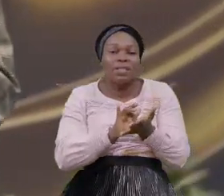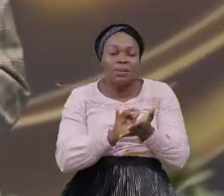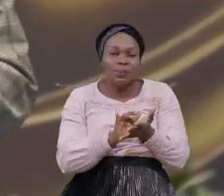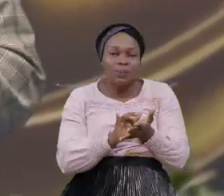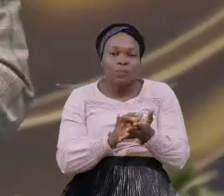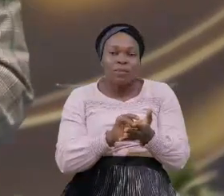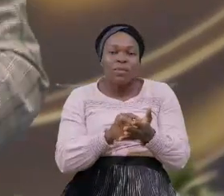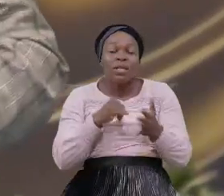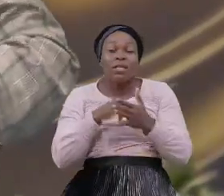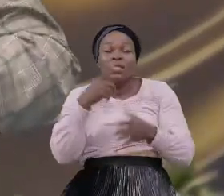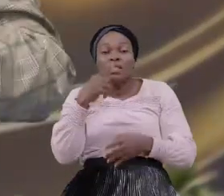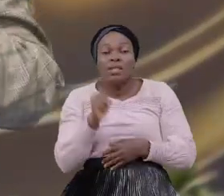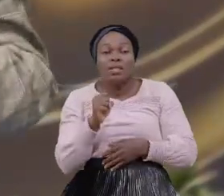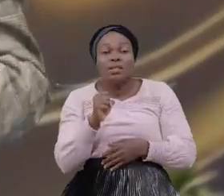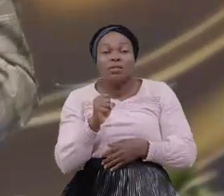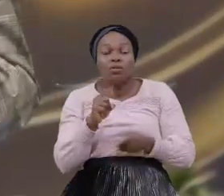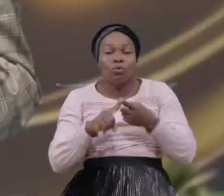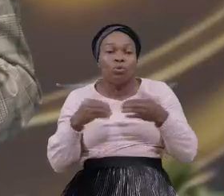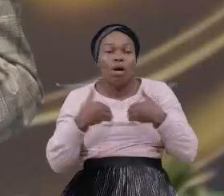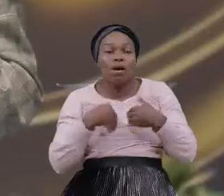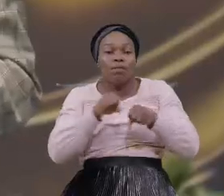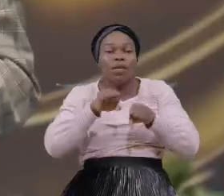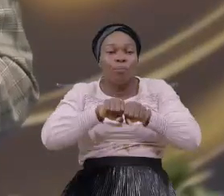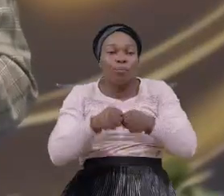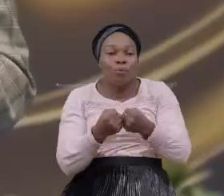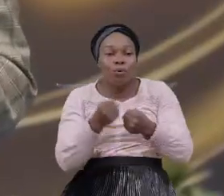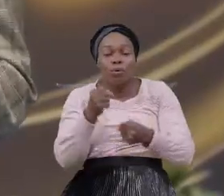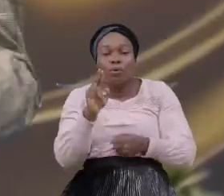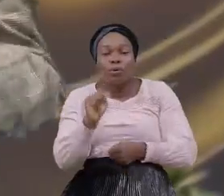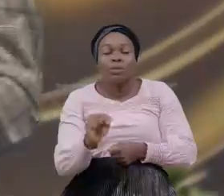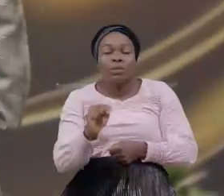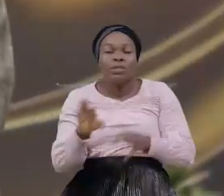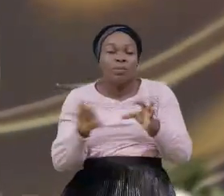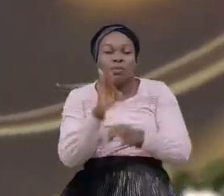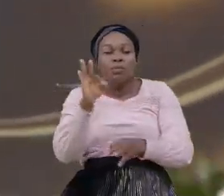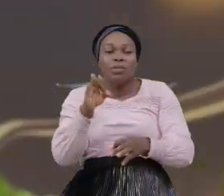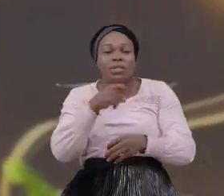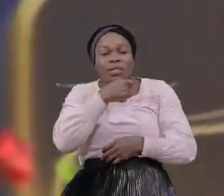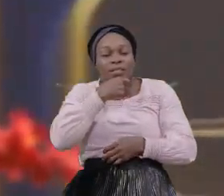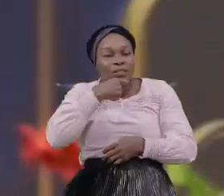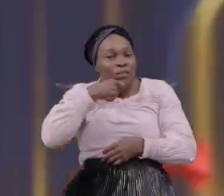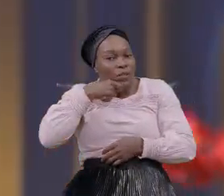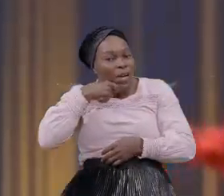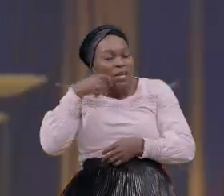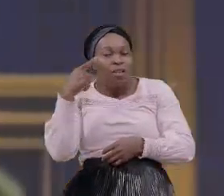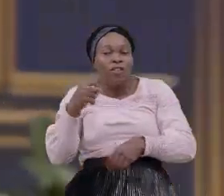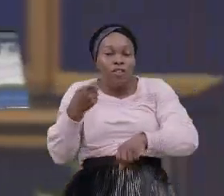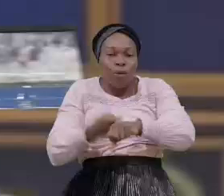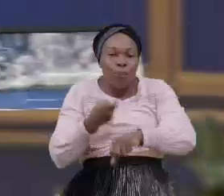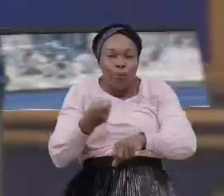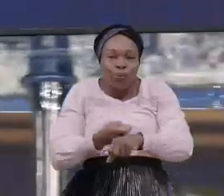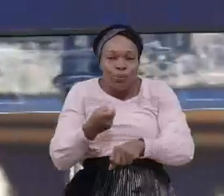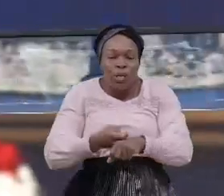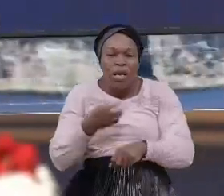broken spirit dries up the bones. And so you have to look at that in your life.